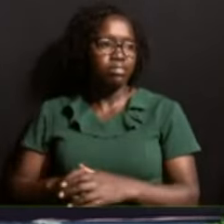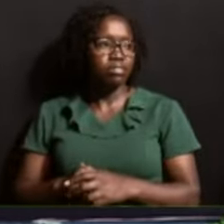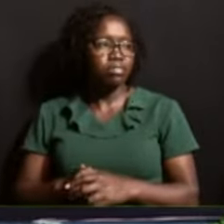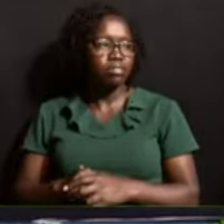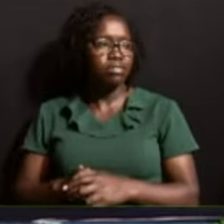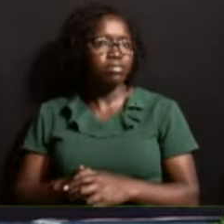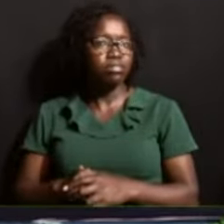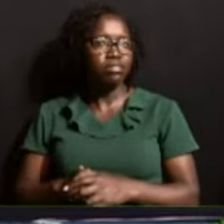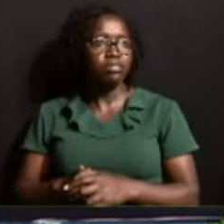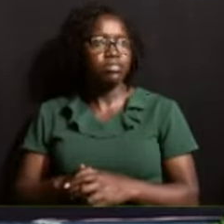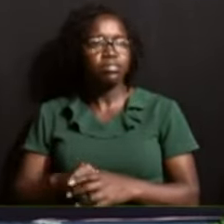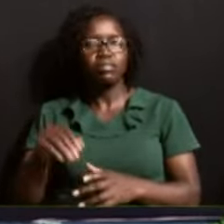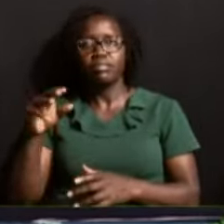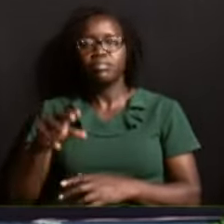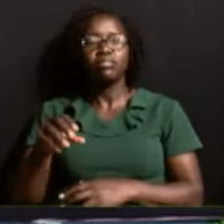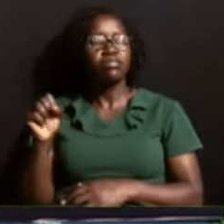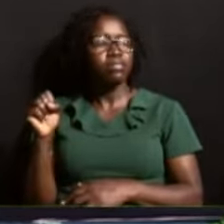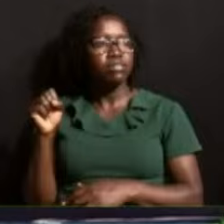was